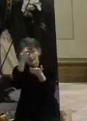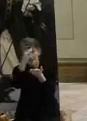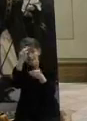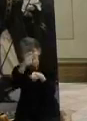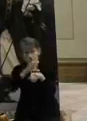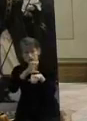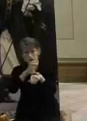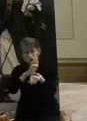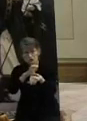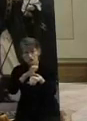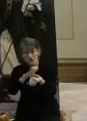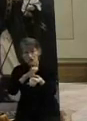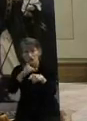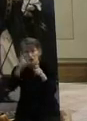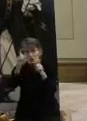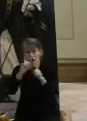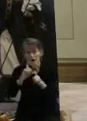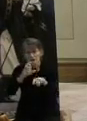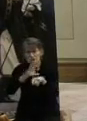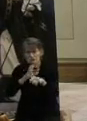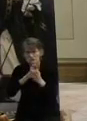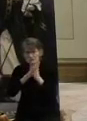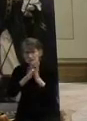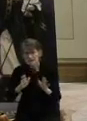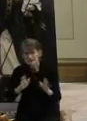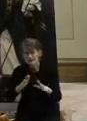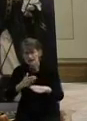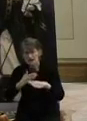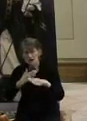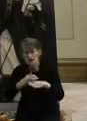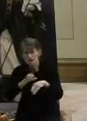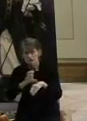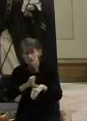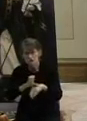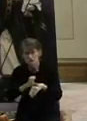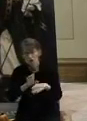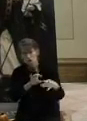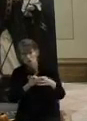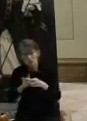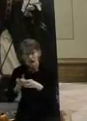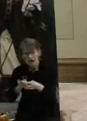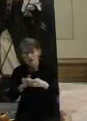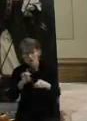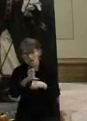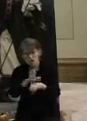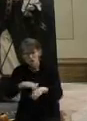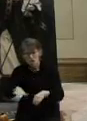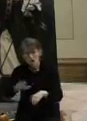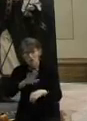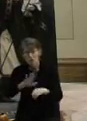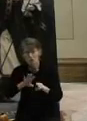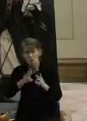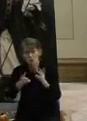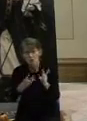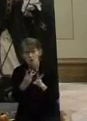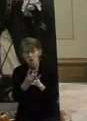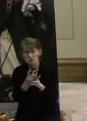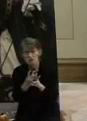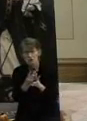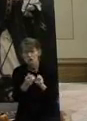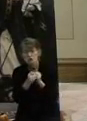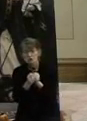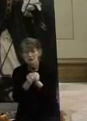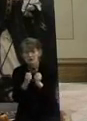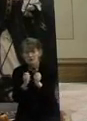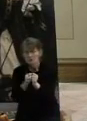to grant her peace, to guard, unite, and govern her throughout the whole world, together with your servant Francis, our